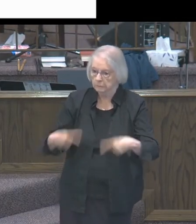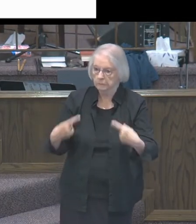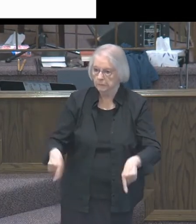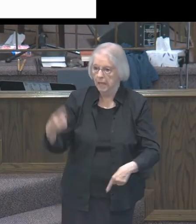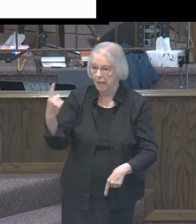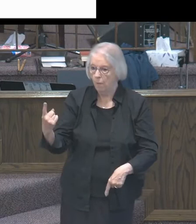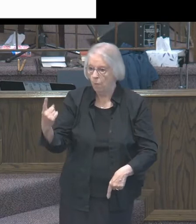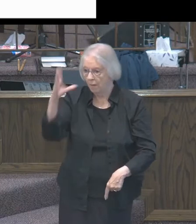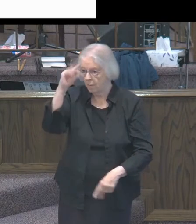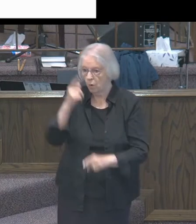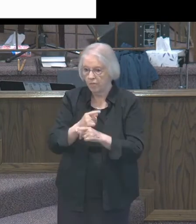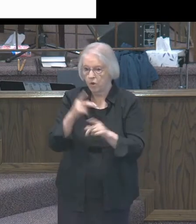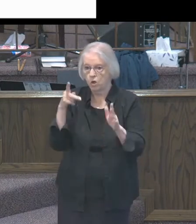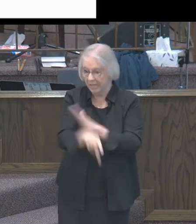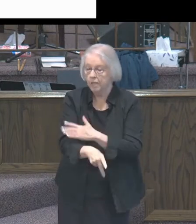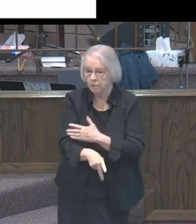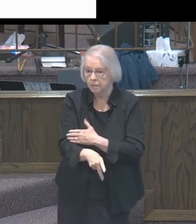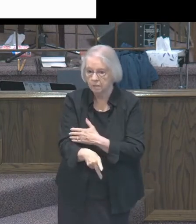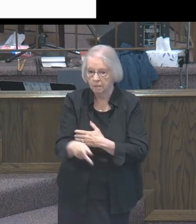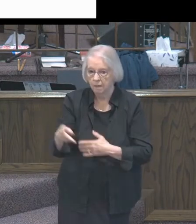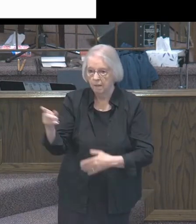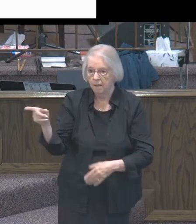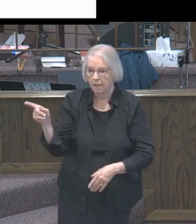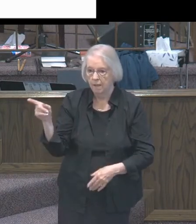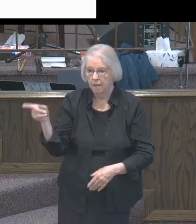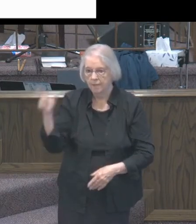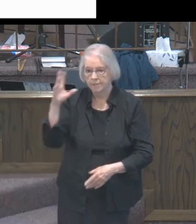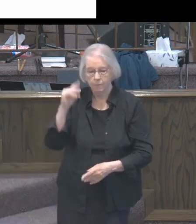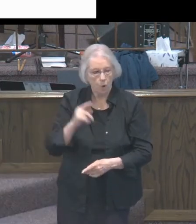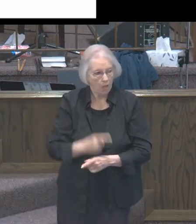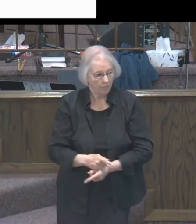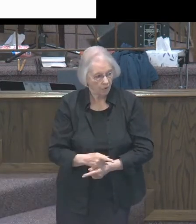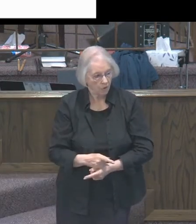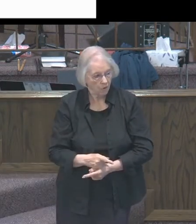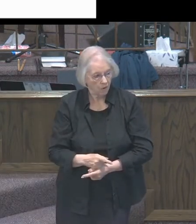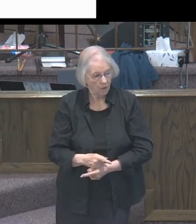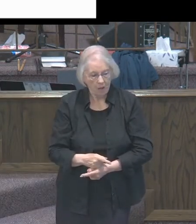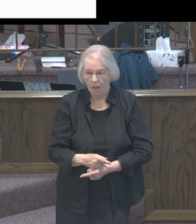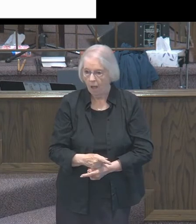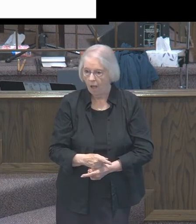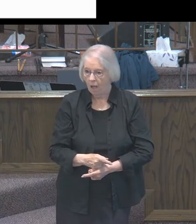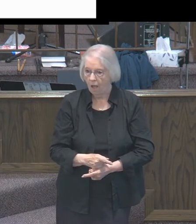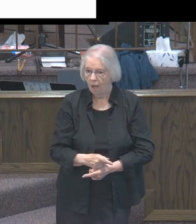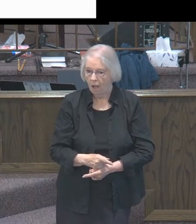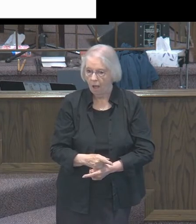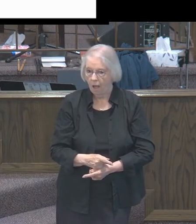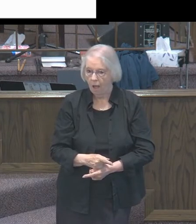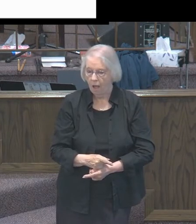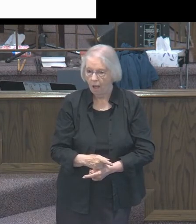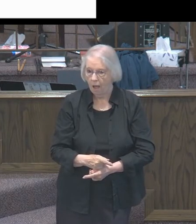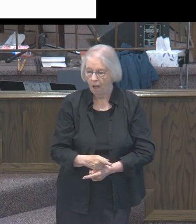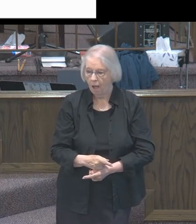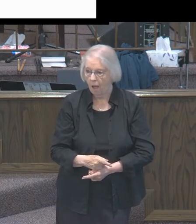what does he mean by that? What does that look like? He goes on to say a couple of